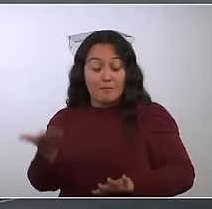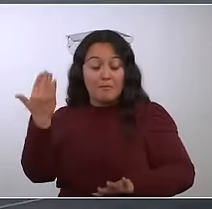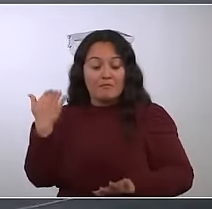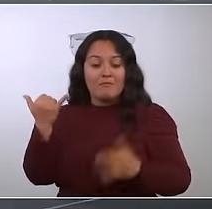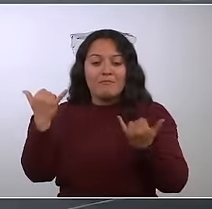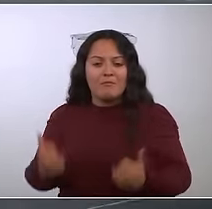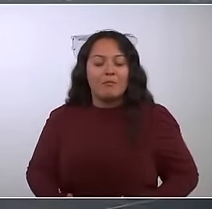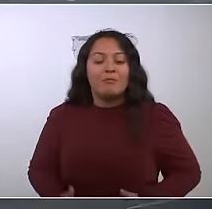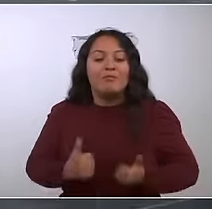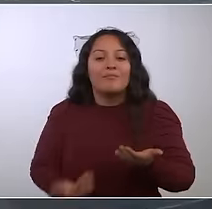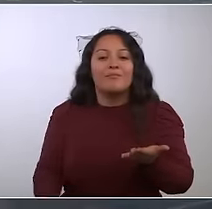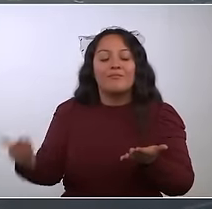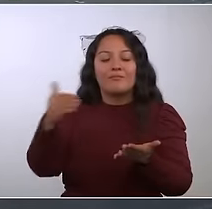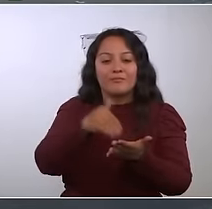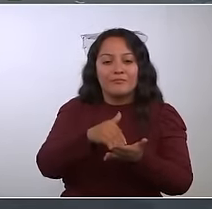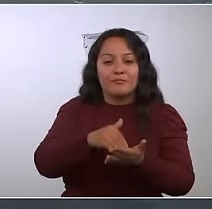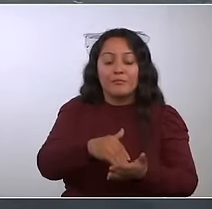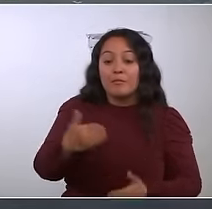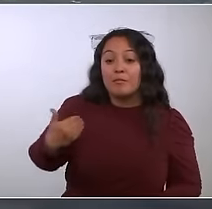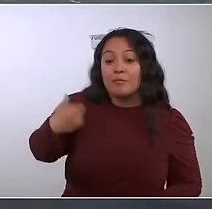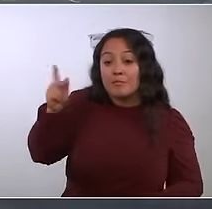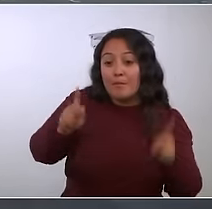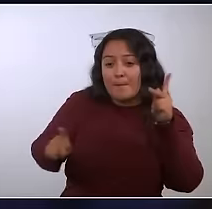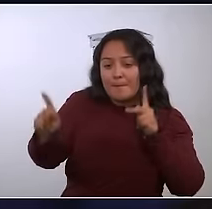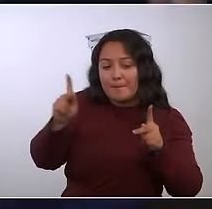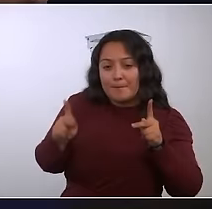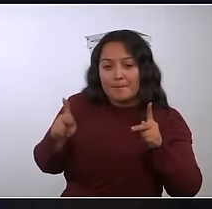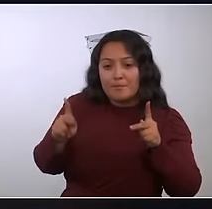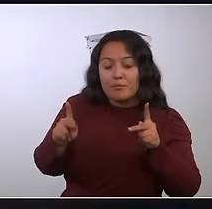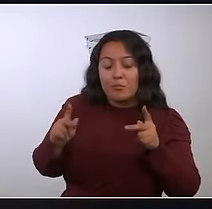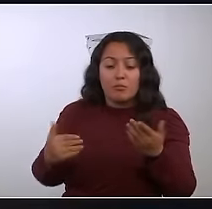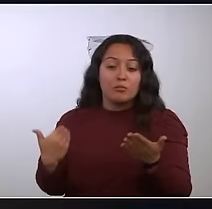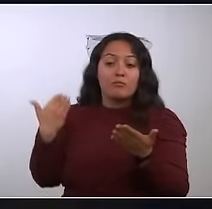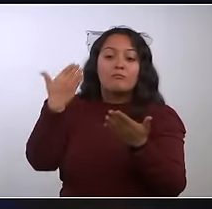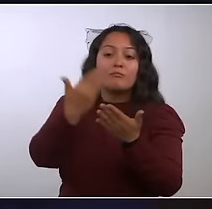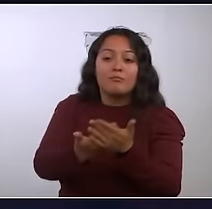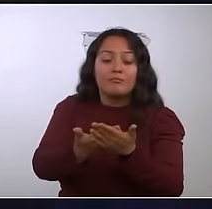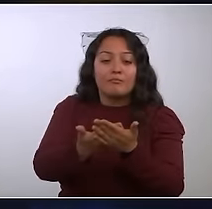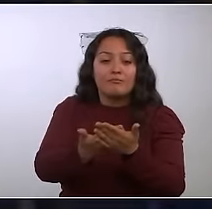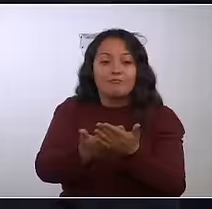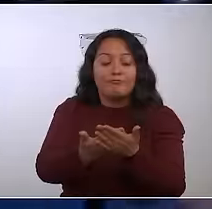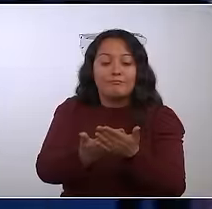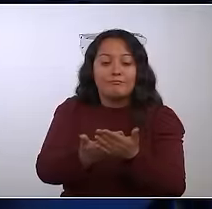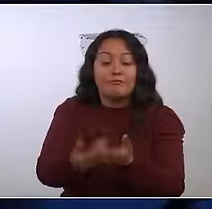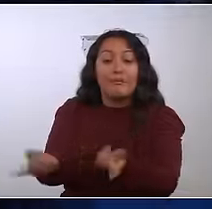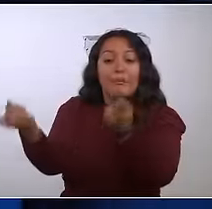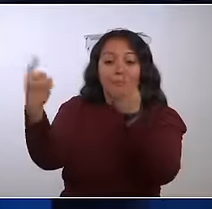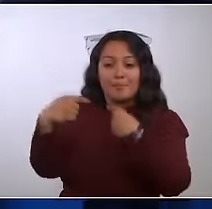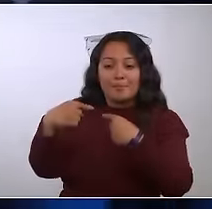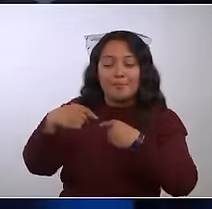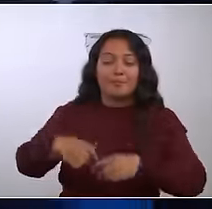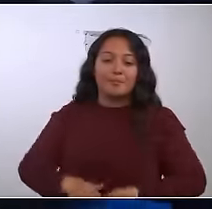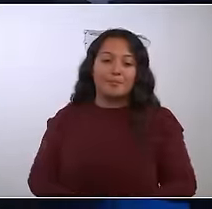dry bones that will live again. Va a haber jóvenes that will be young que van a llegar. That will come.